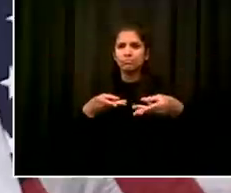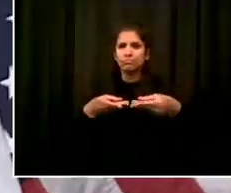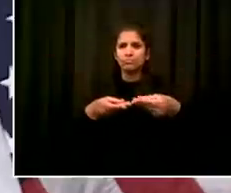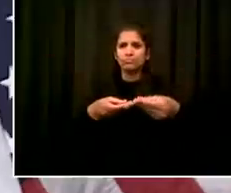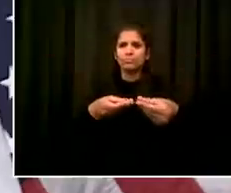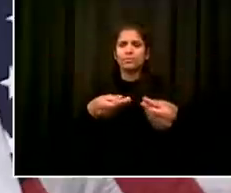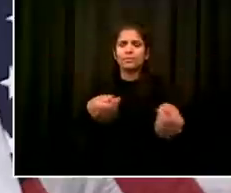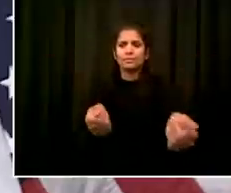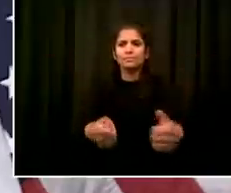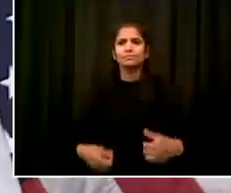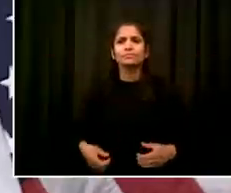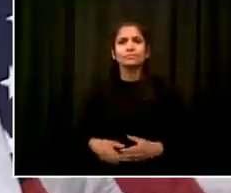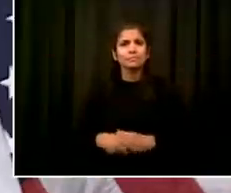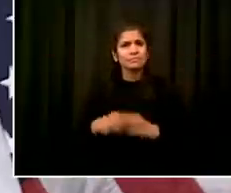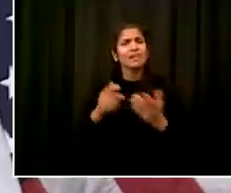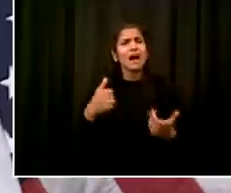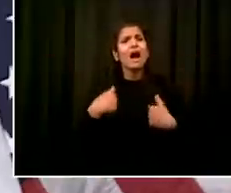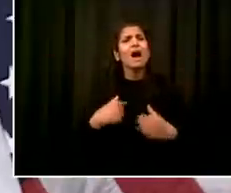am.